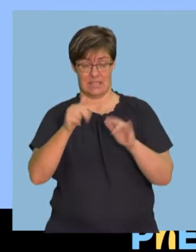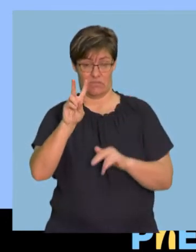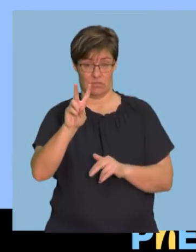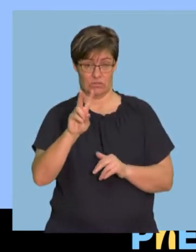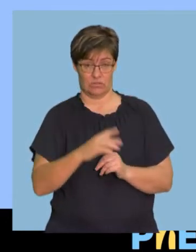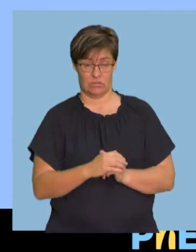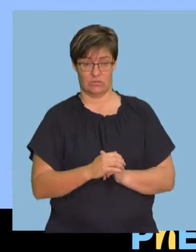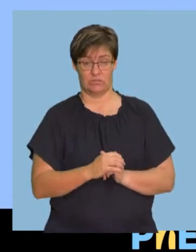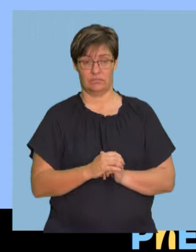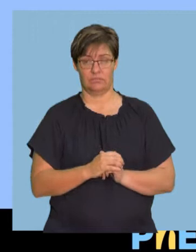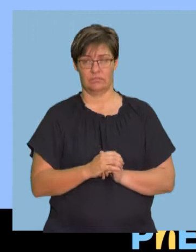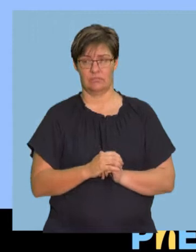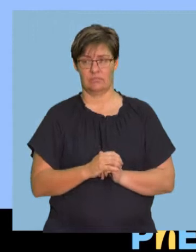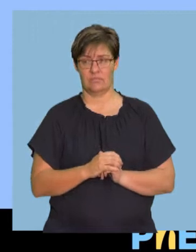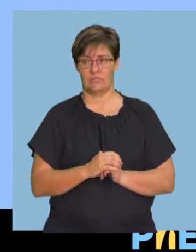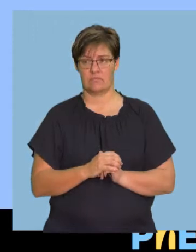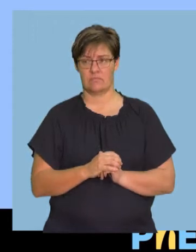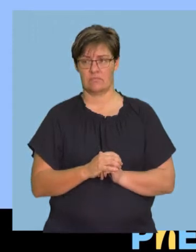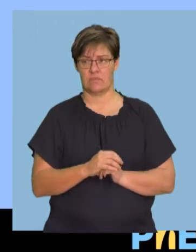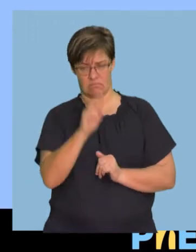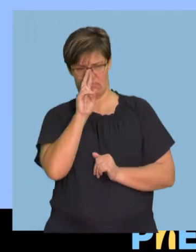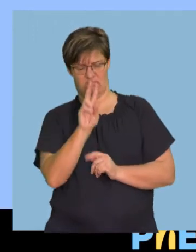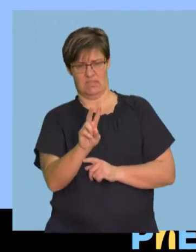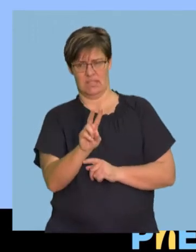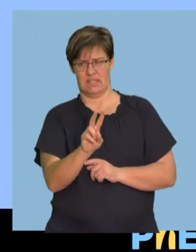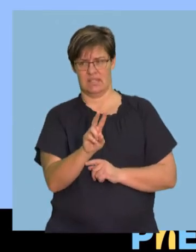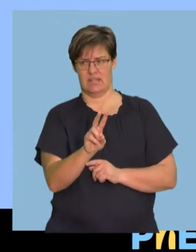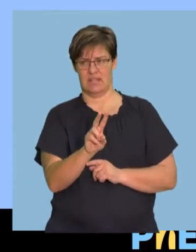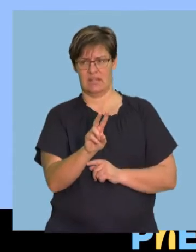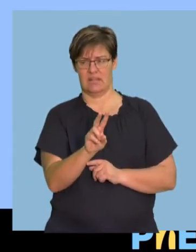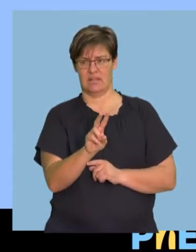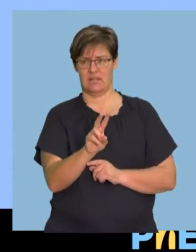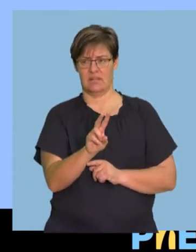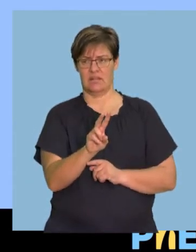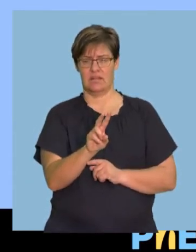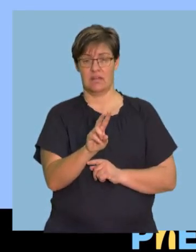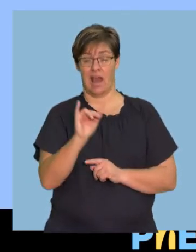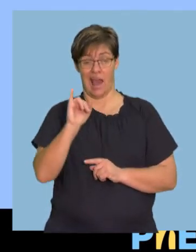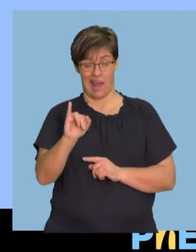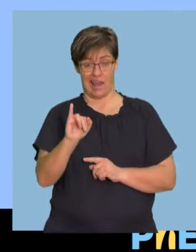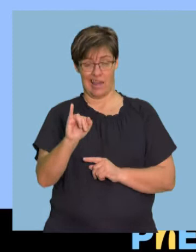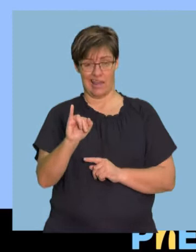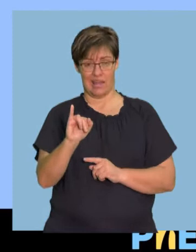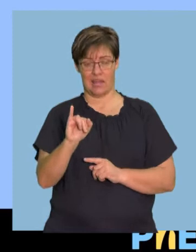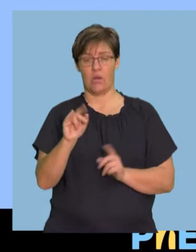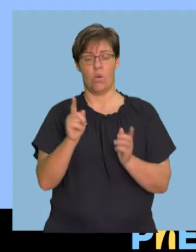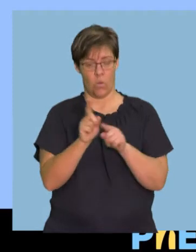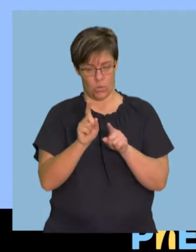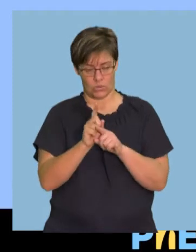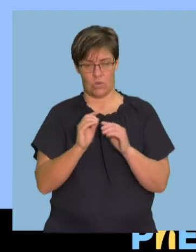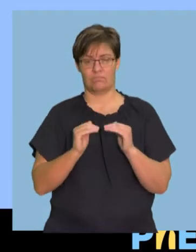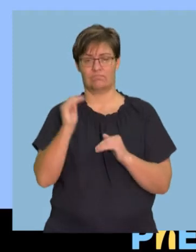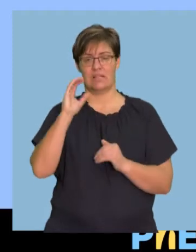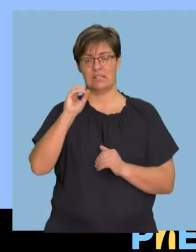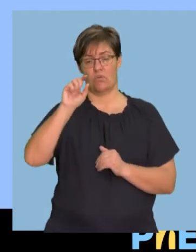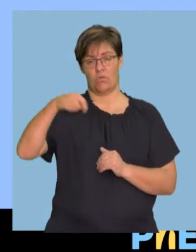volts, okay? So if it goes to 6 volts, you can immediately see that the current has also